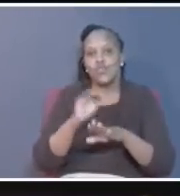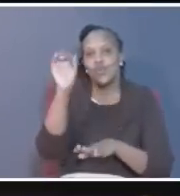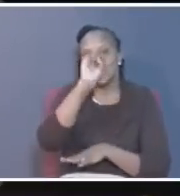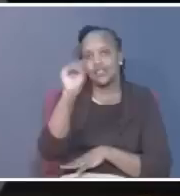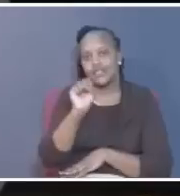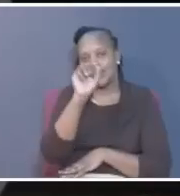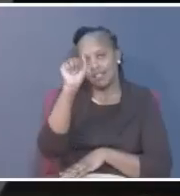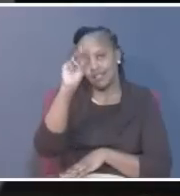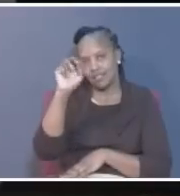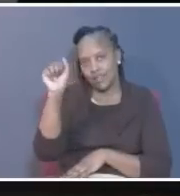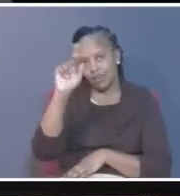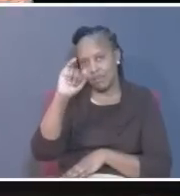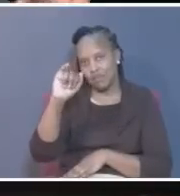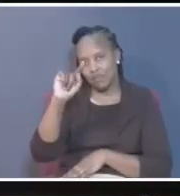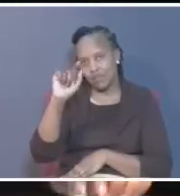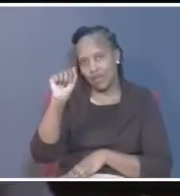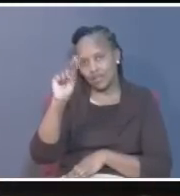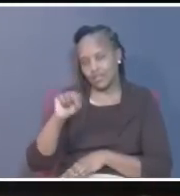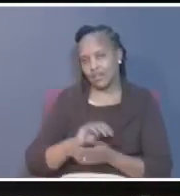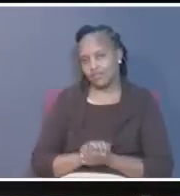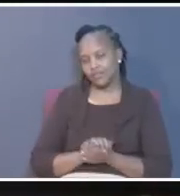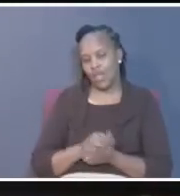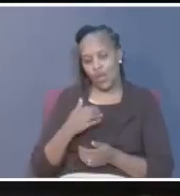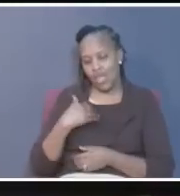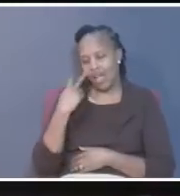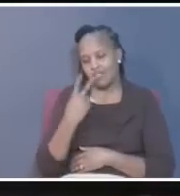the Samaritan. We've already seen